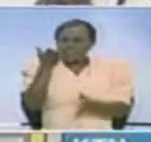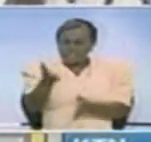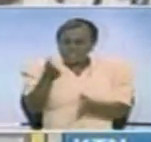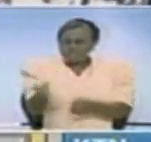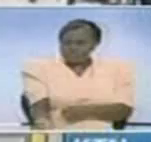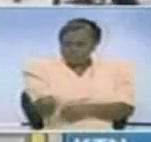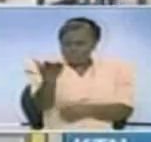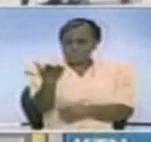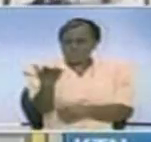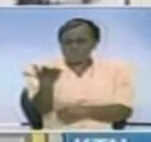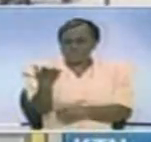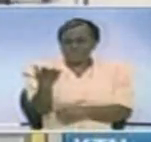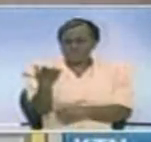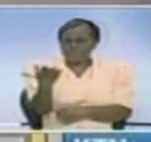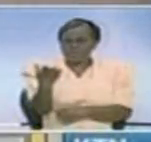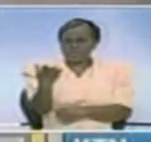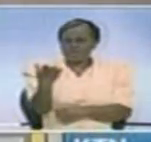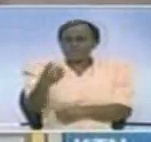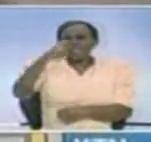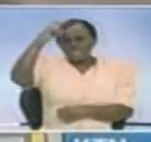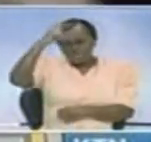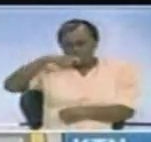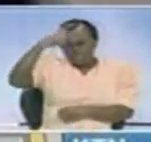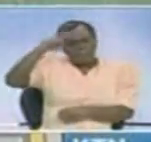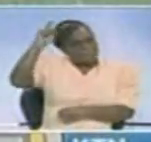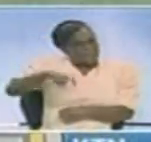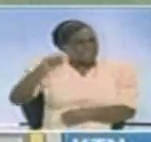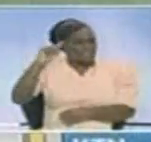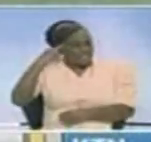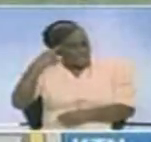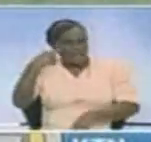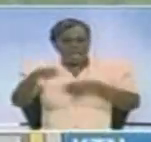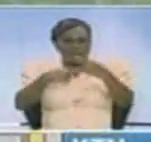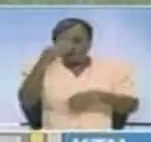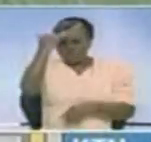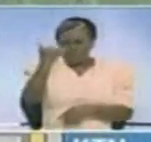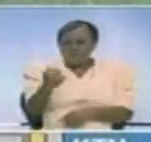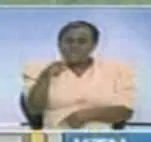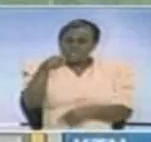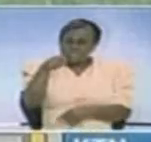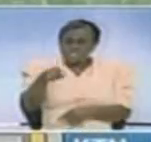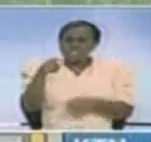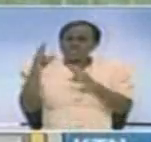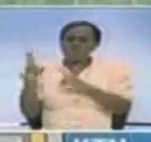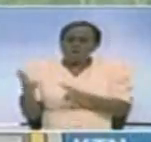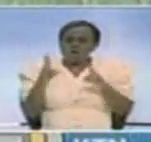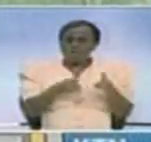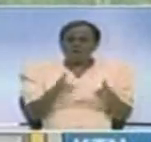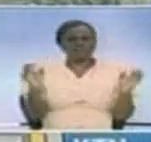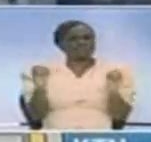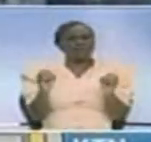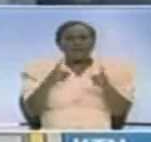target that intelligence should have picked up because it is an anomaly in Lamu County,